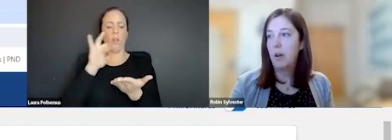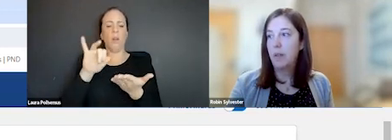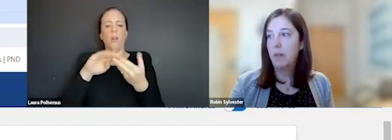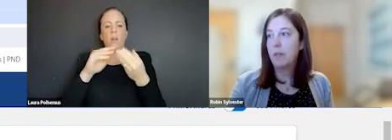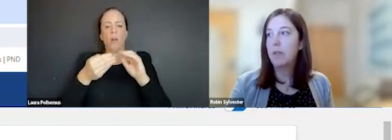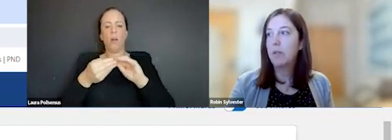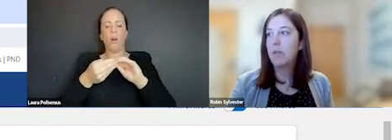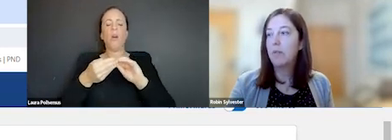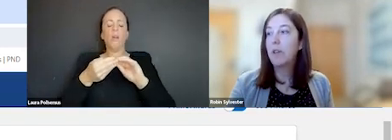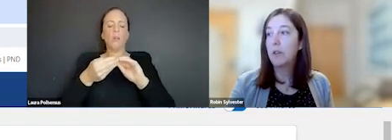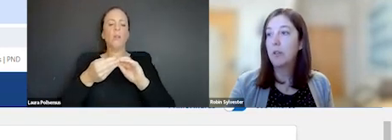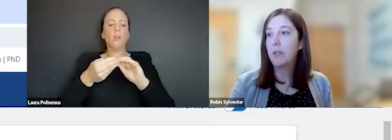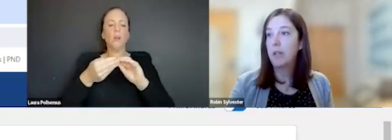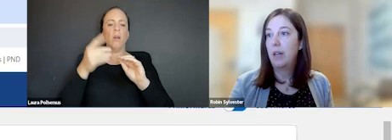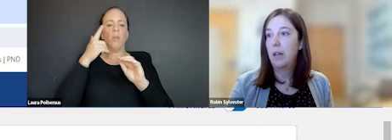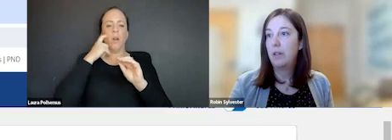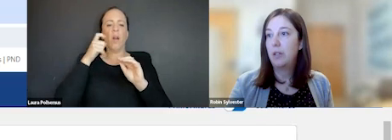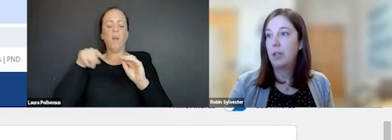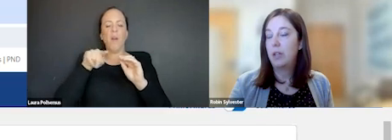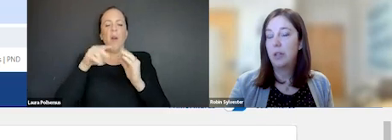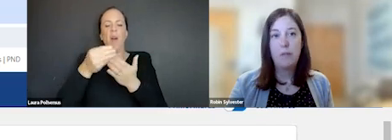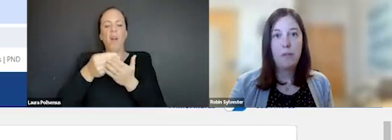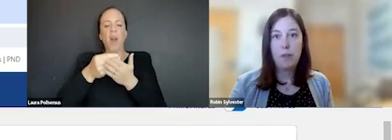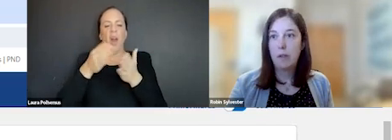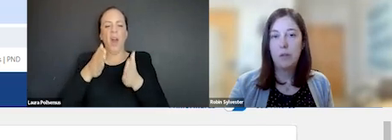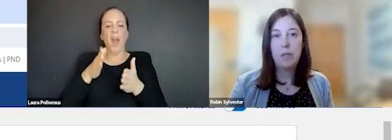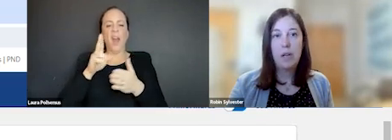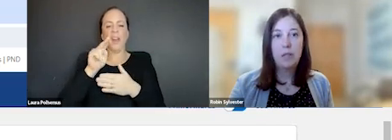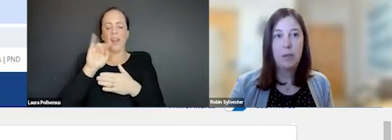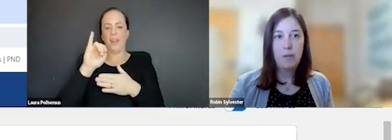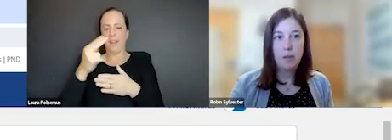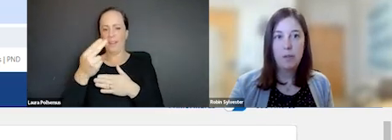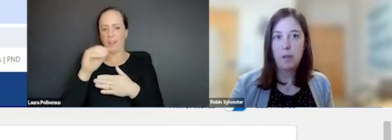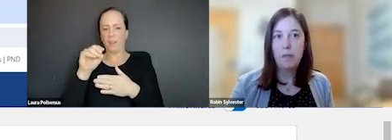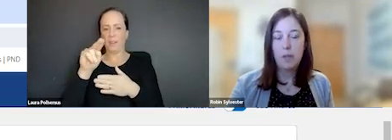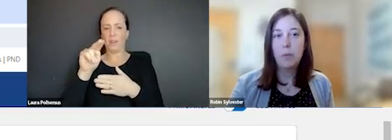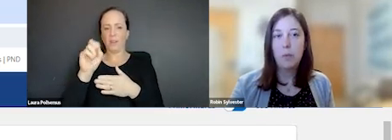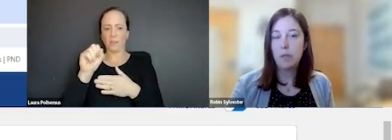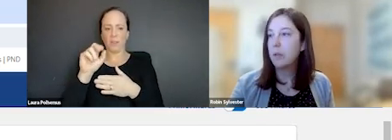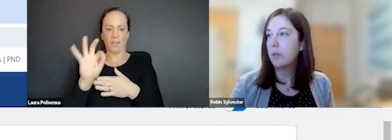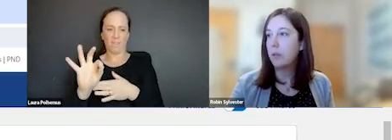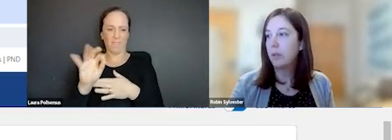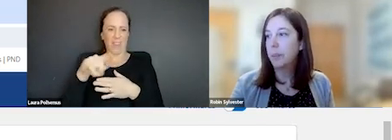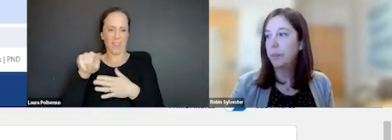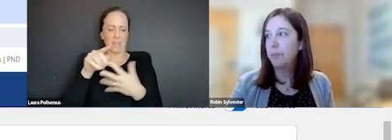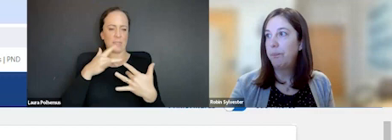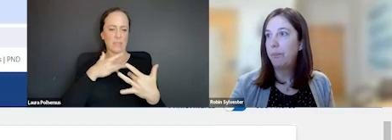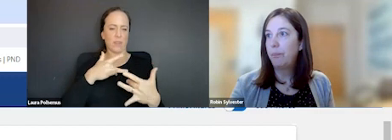based on the funders, NIH and NSF. Those tend to be funders that fund research.